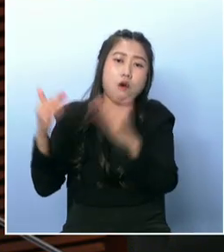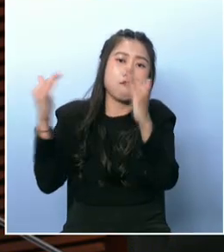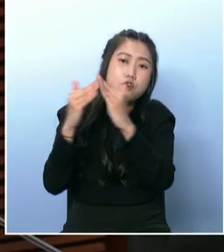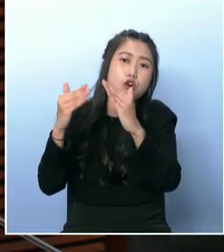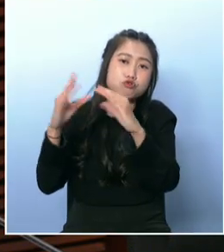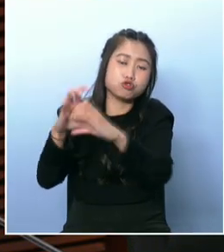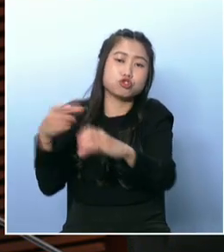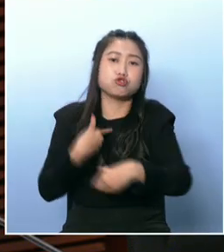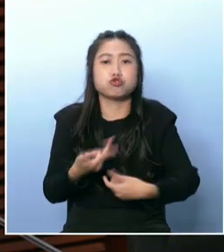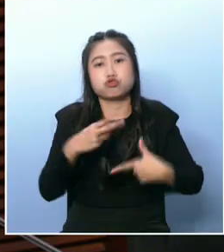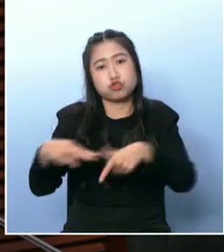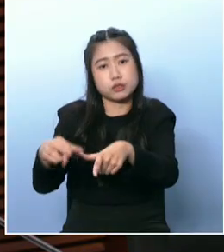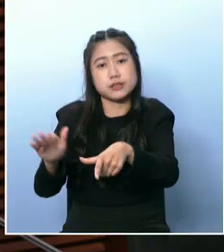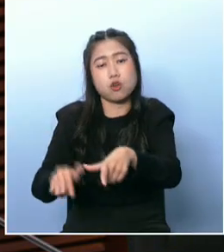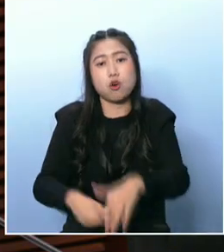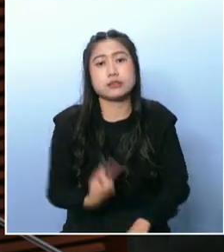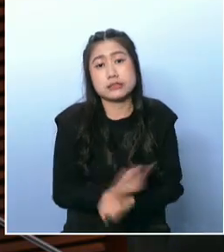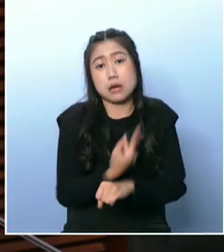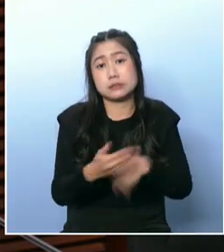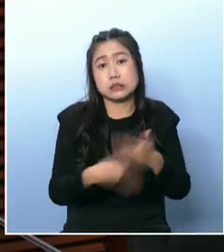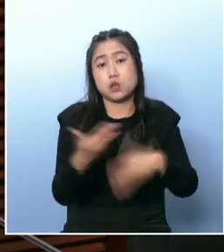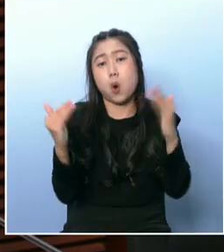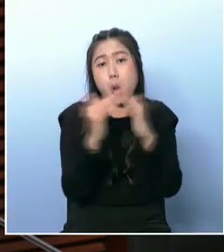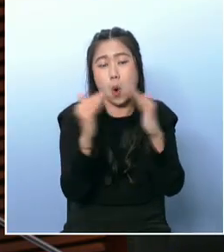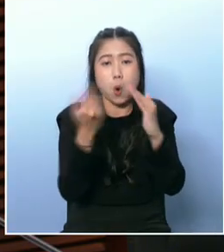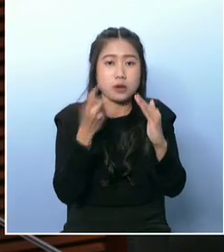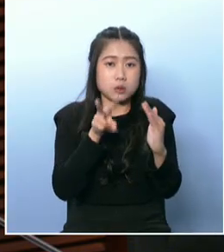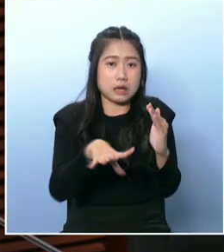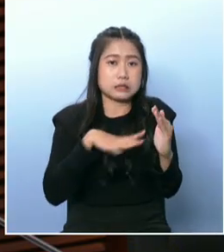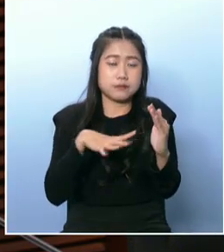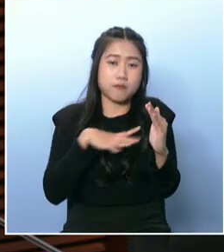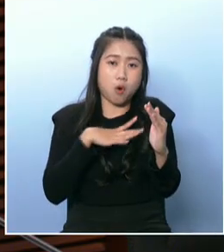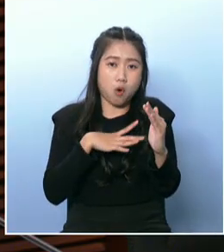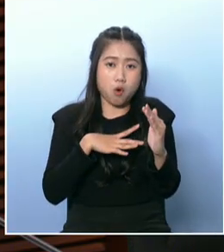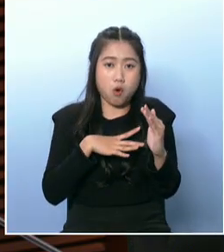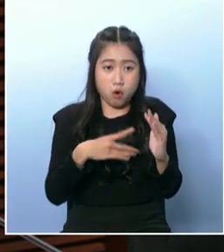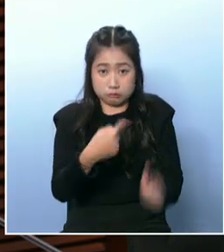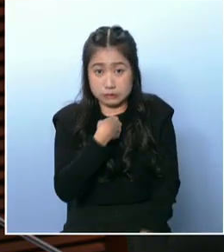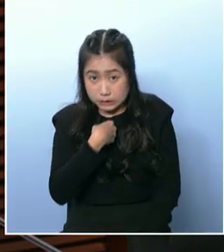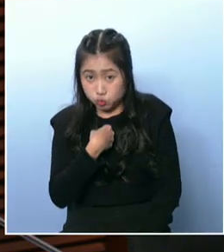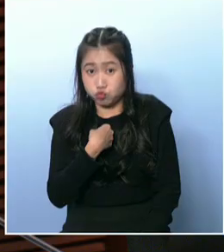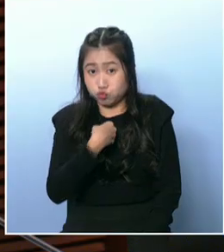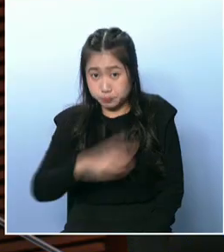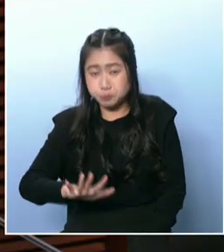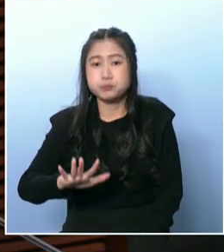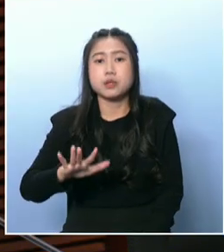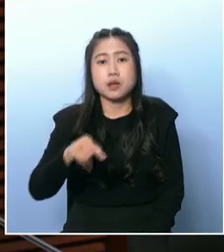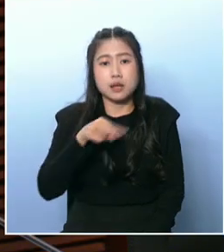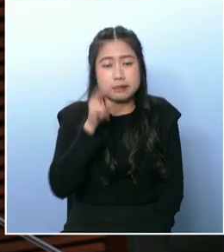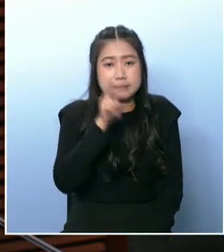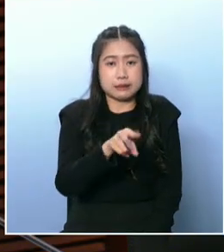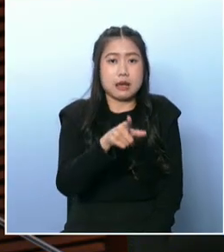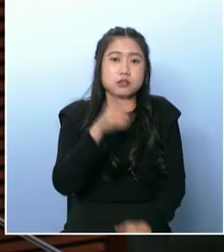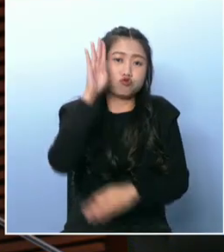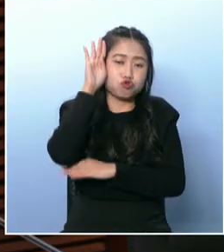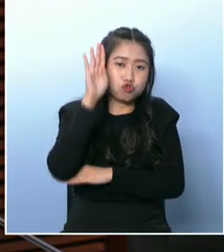would refer them to the housing department for housing. For transitional housing, we also need to see whether